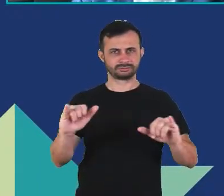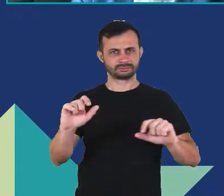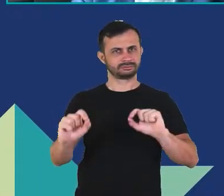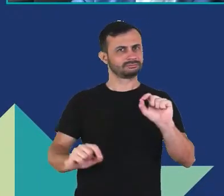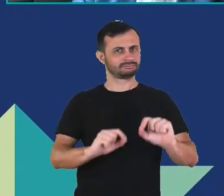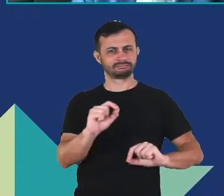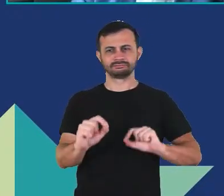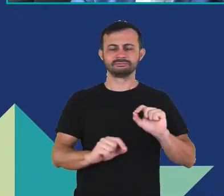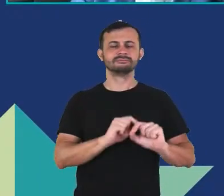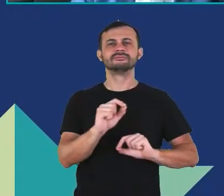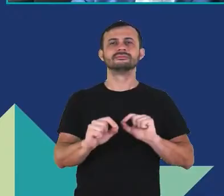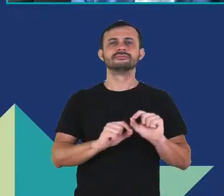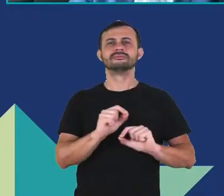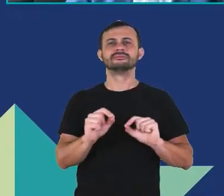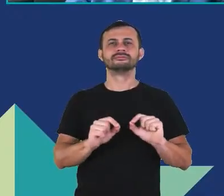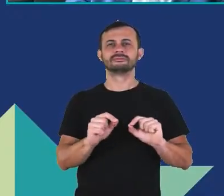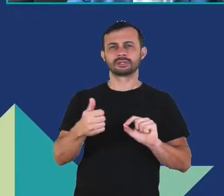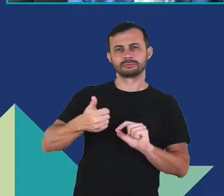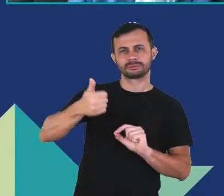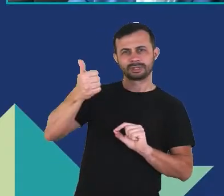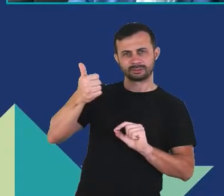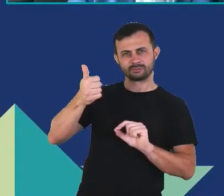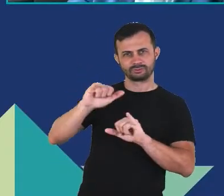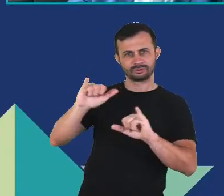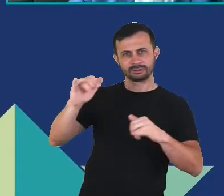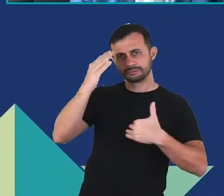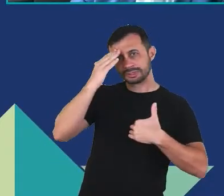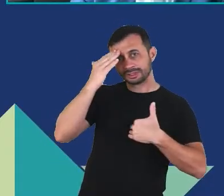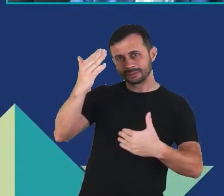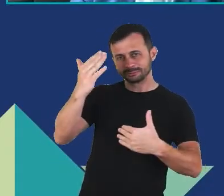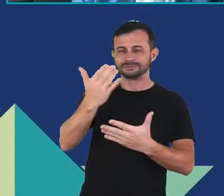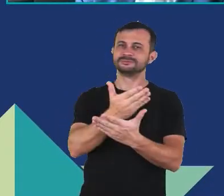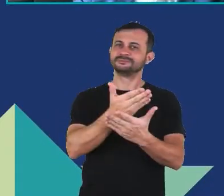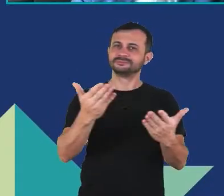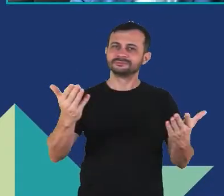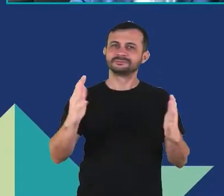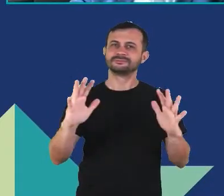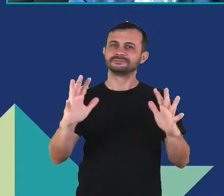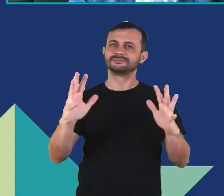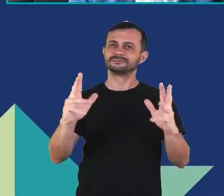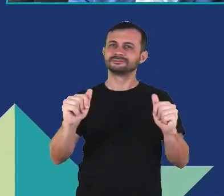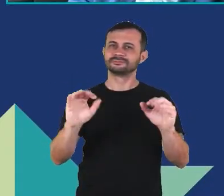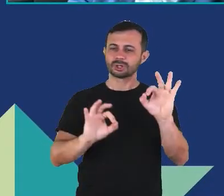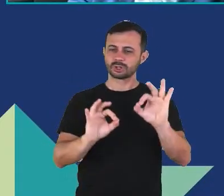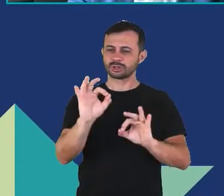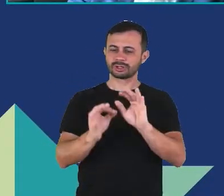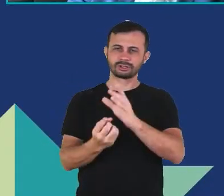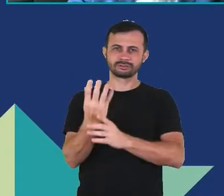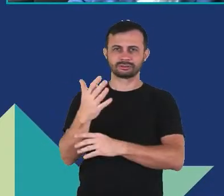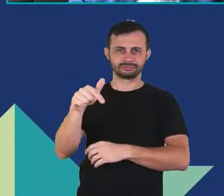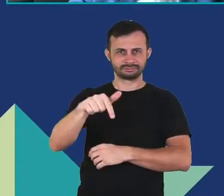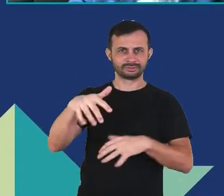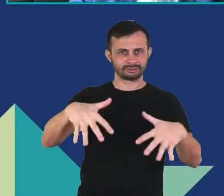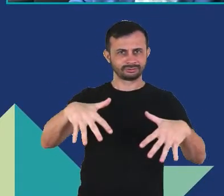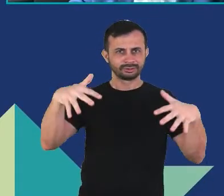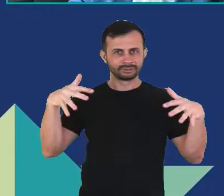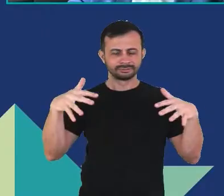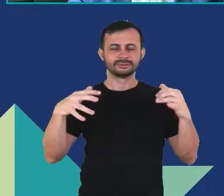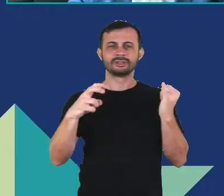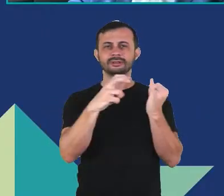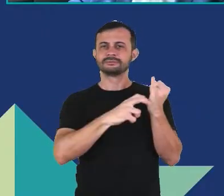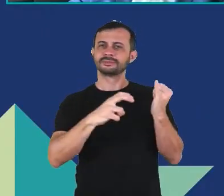First of all, thank you, the organizers. I thank Ibram and Thiago for a